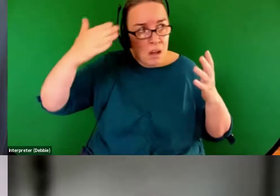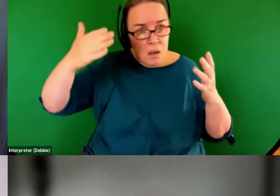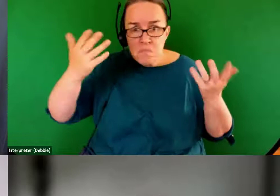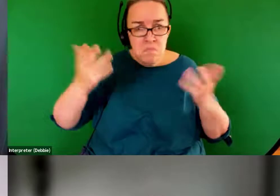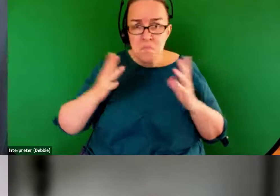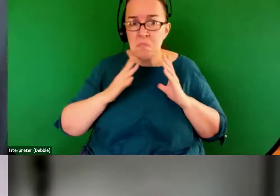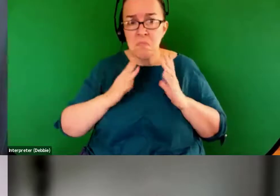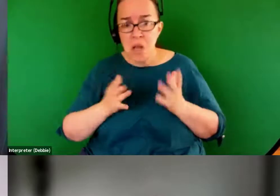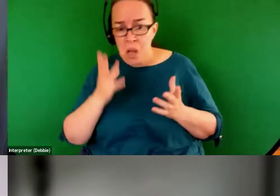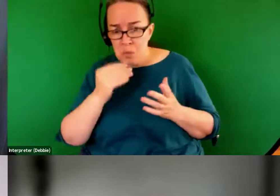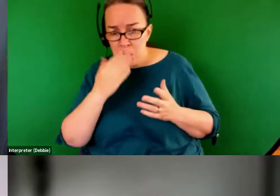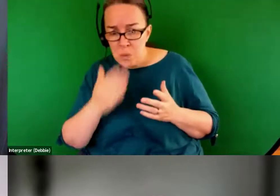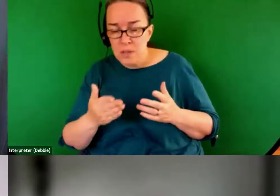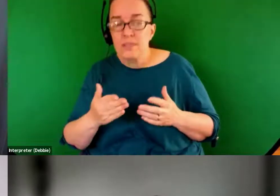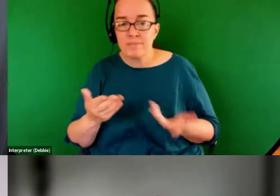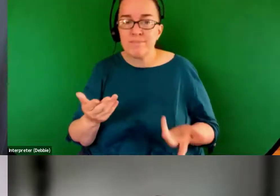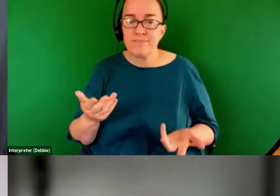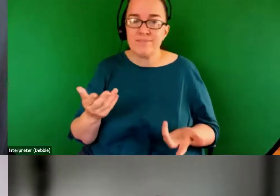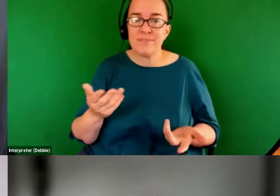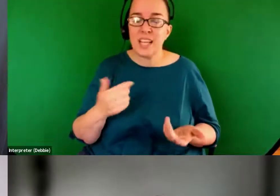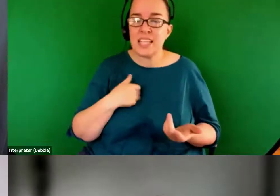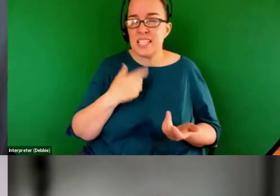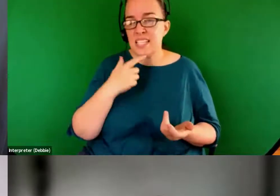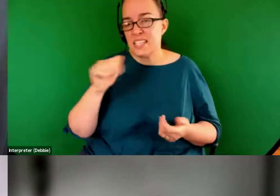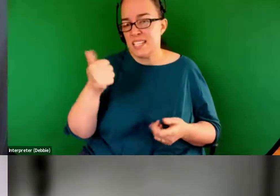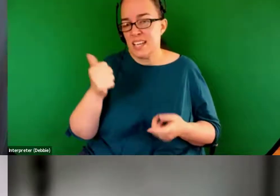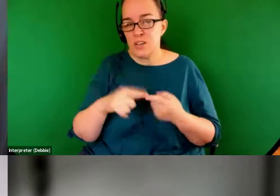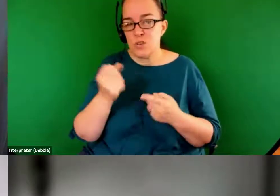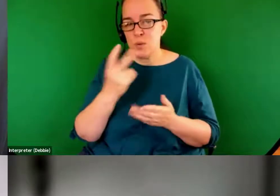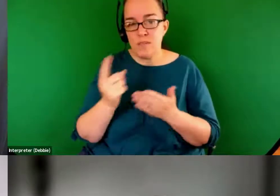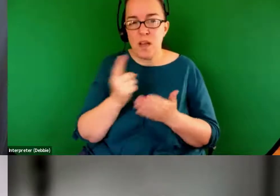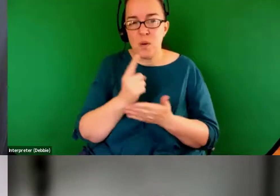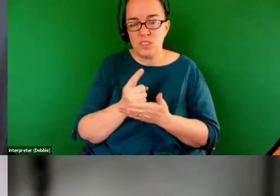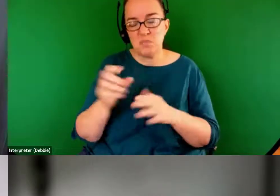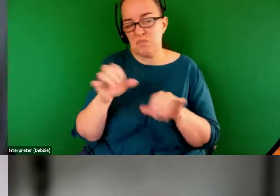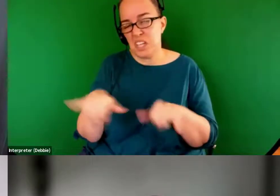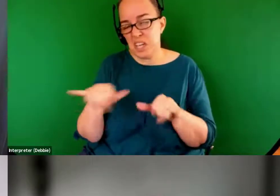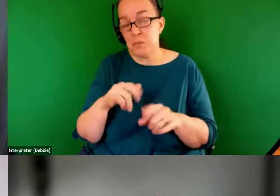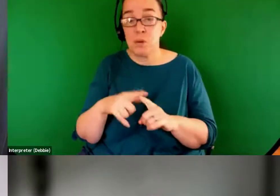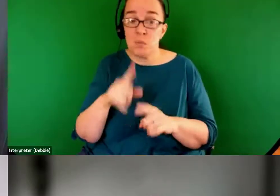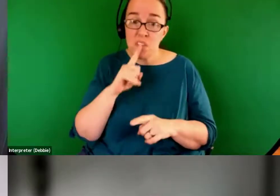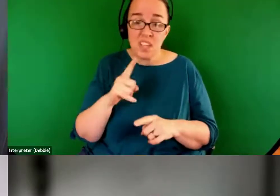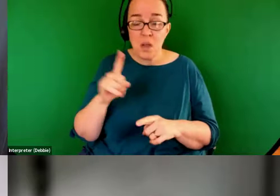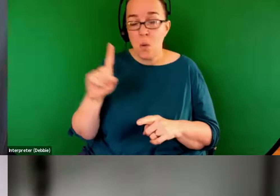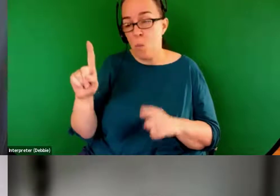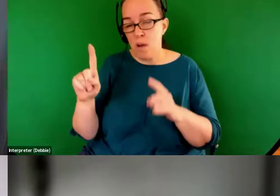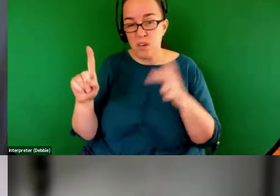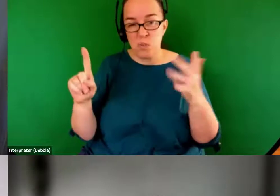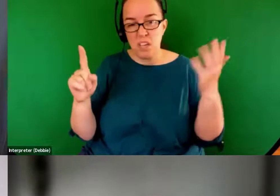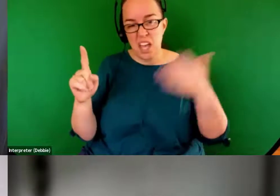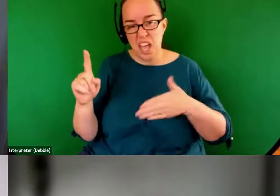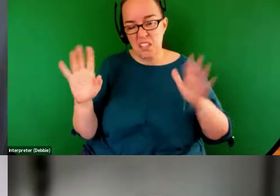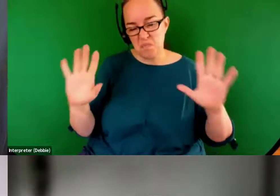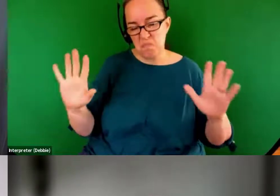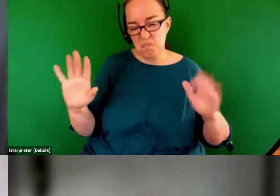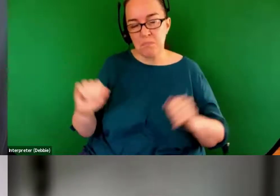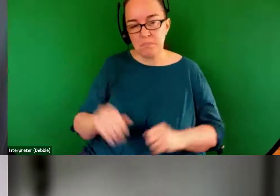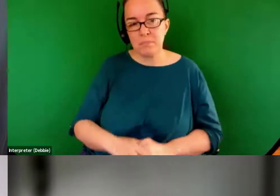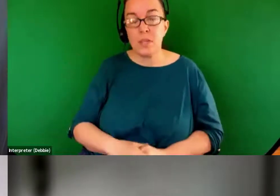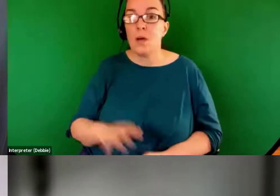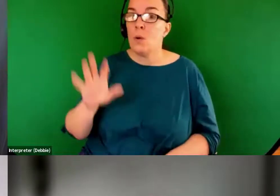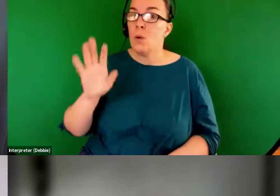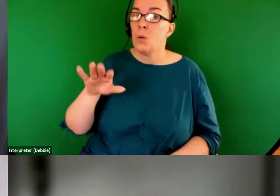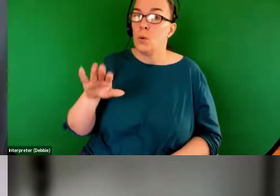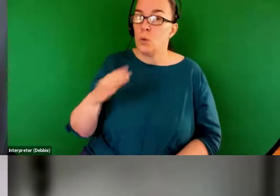pretty good. So yeah, I'd say about 10 to 12 hours is pretty standard, but about one to 3 days. All right. This